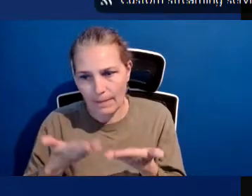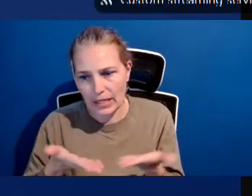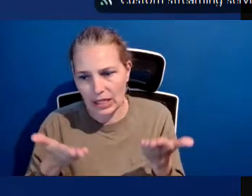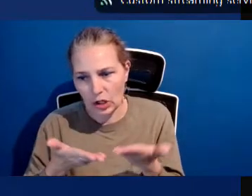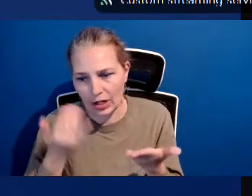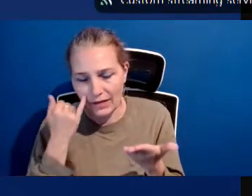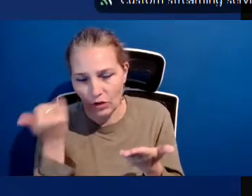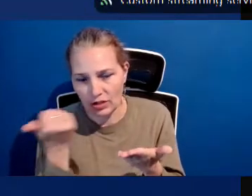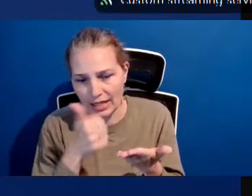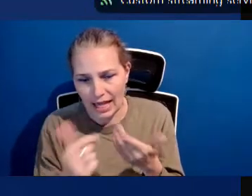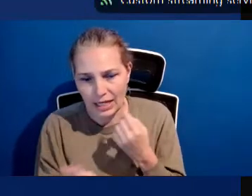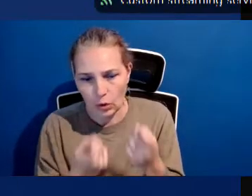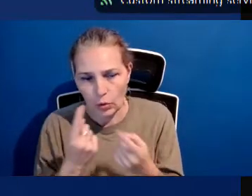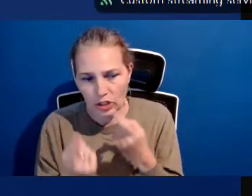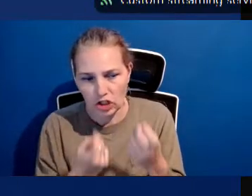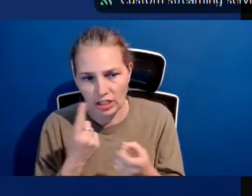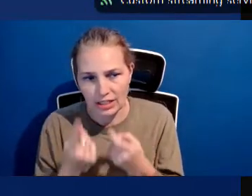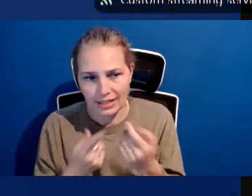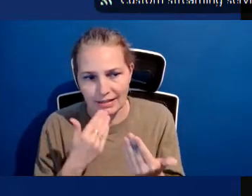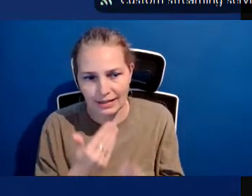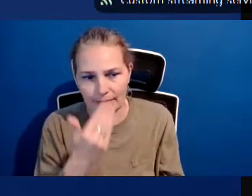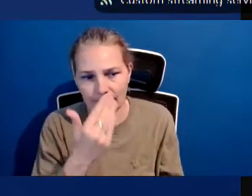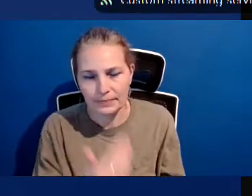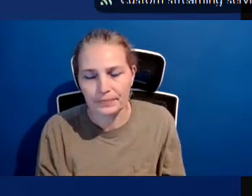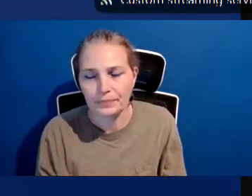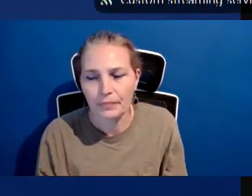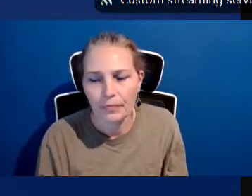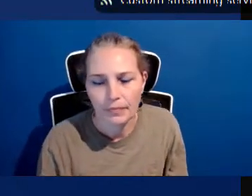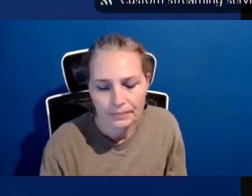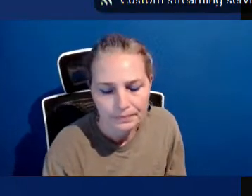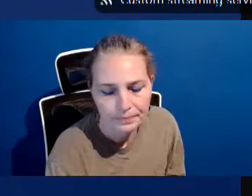there are any other questions. Thank you.